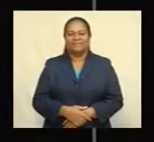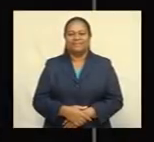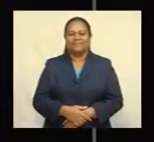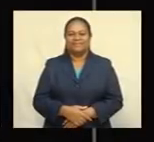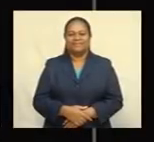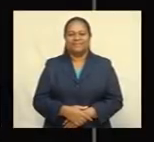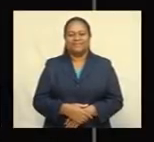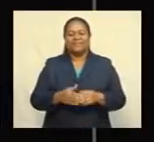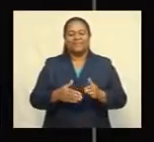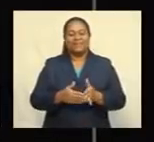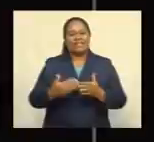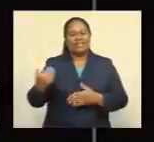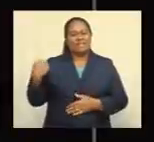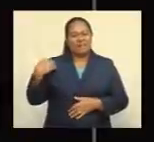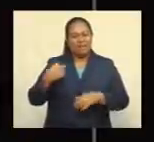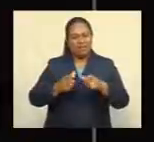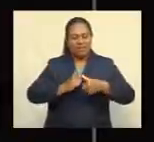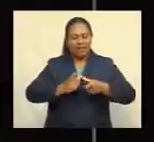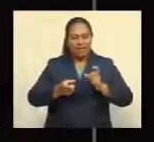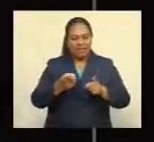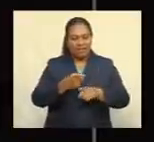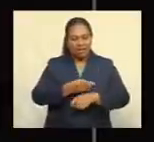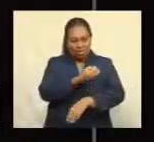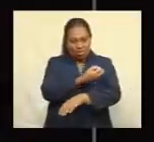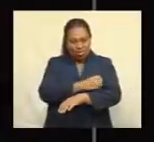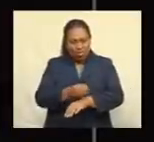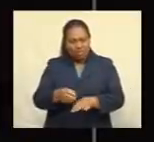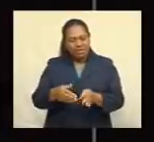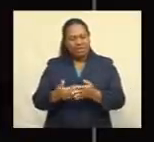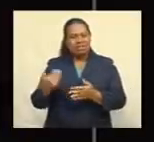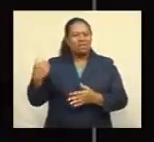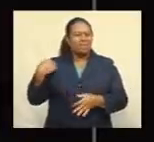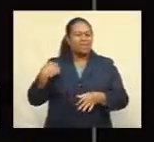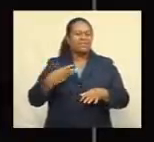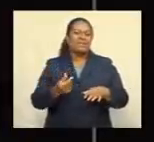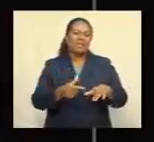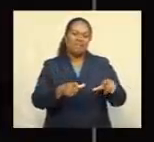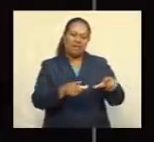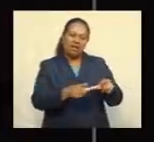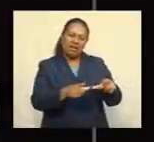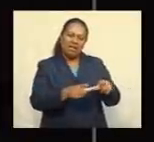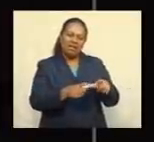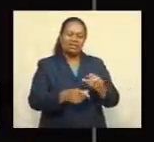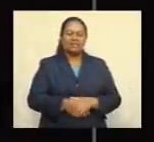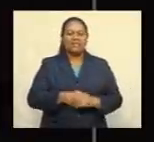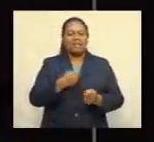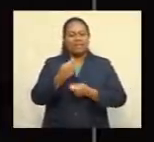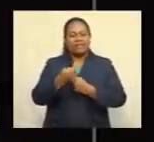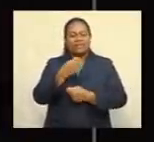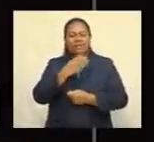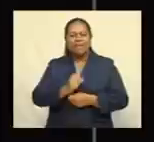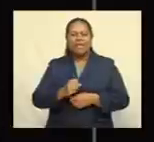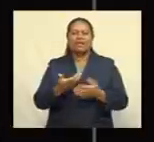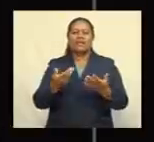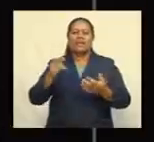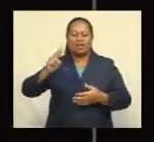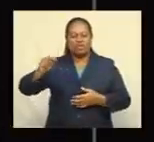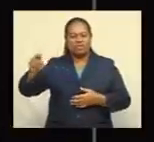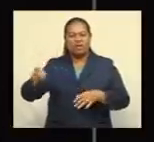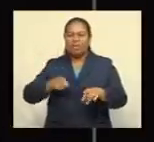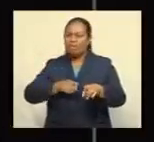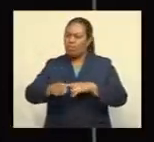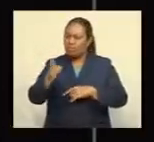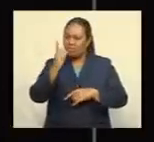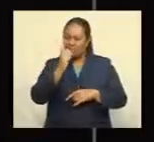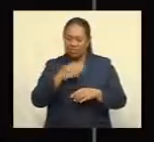The impact of climate change on the ocean is affecting some licensed fishermen in Nosori. The fishermen, who spend most of their days at